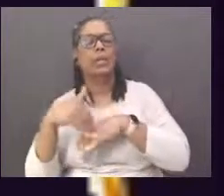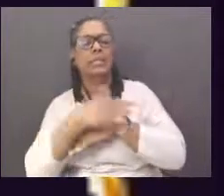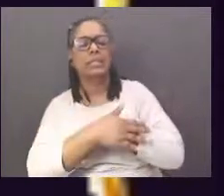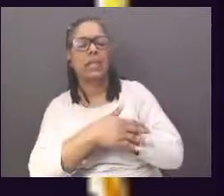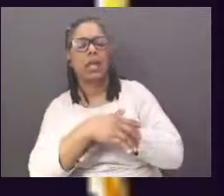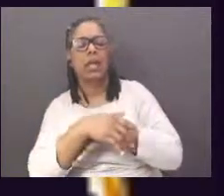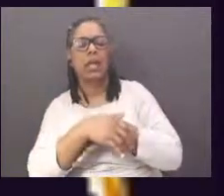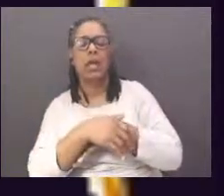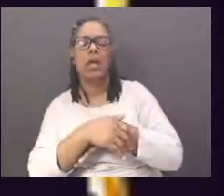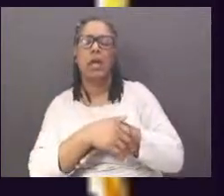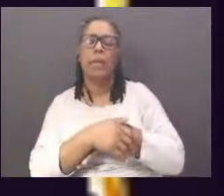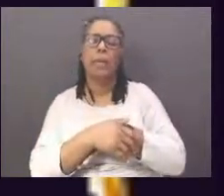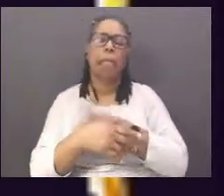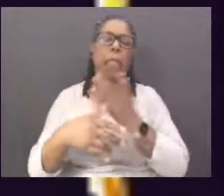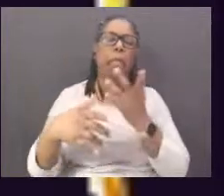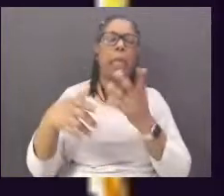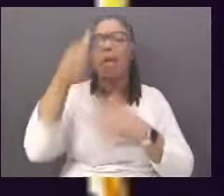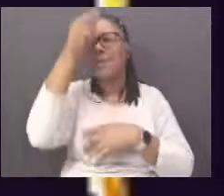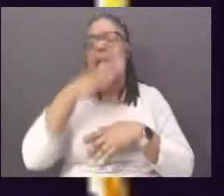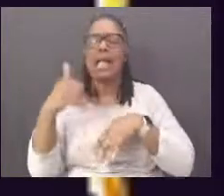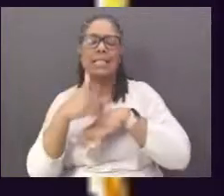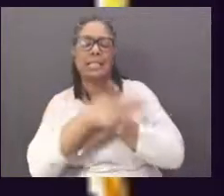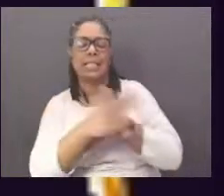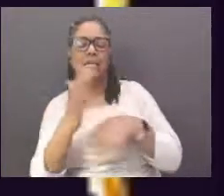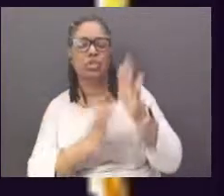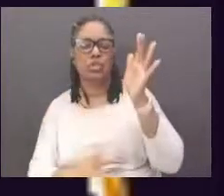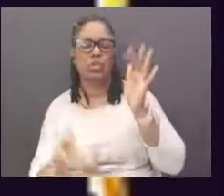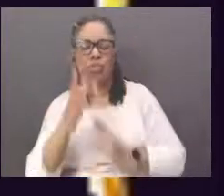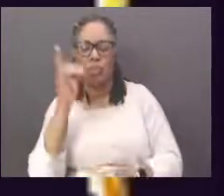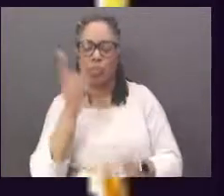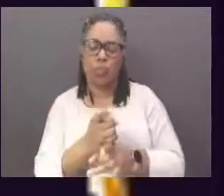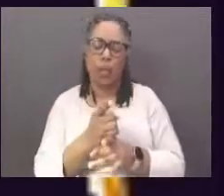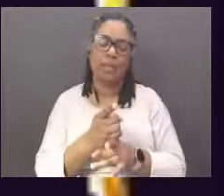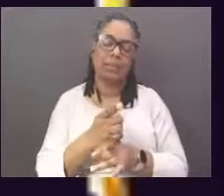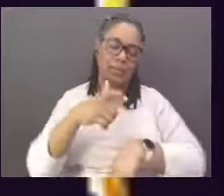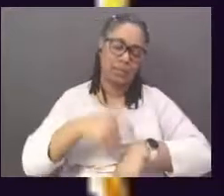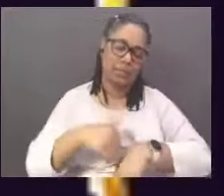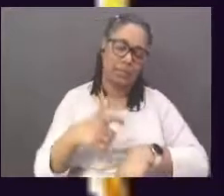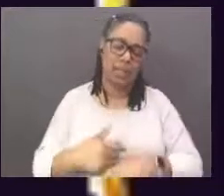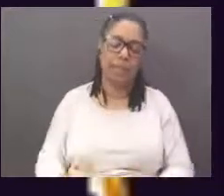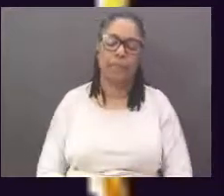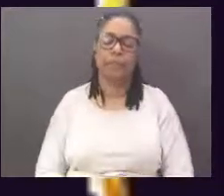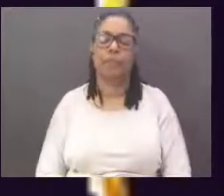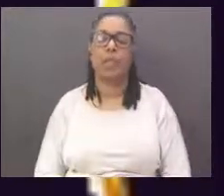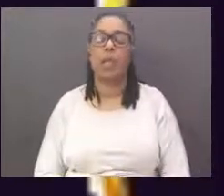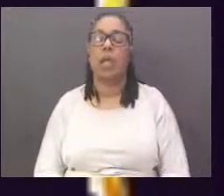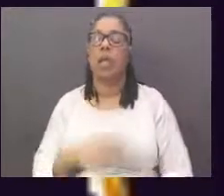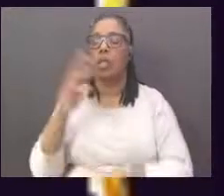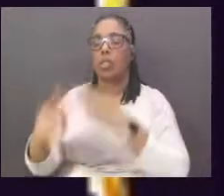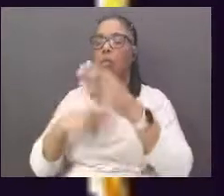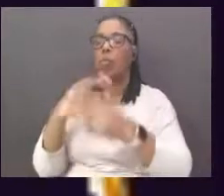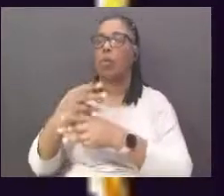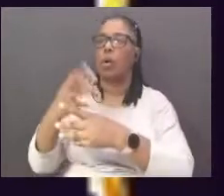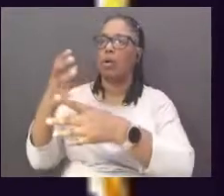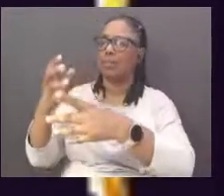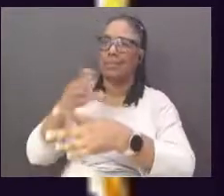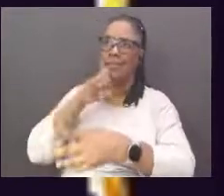humanity move in the right direction. The word came through the prophets. But the world received the word